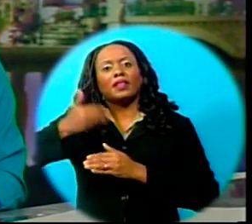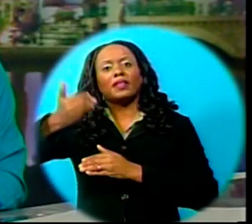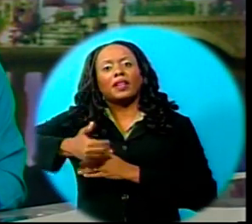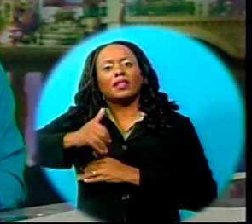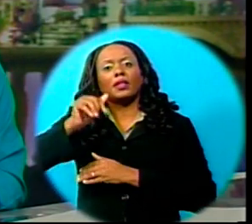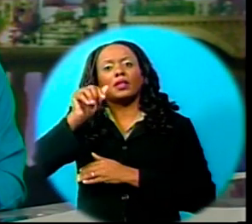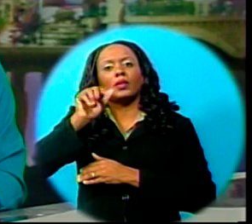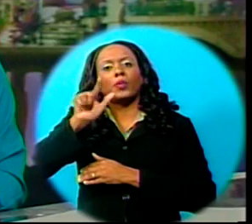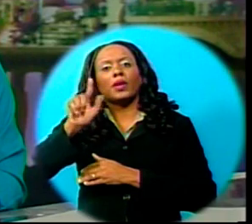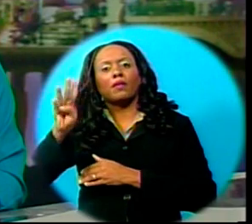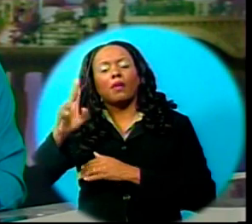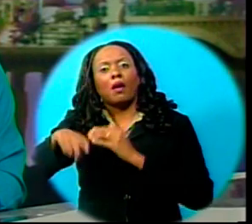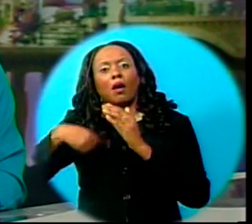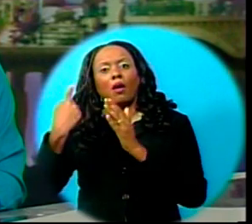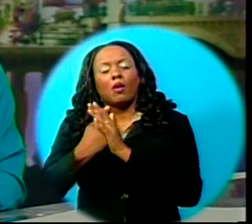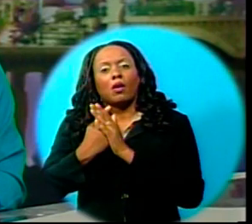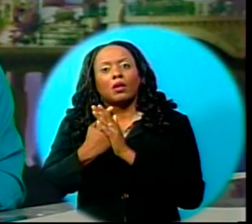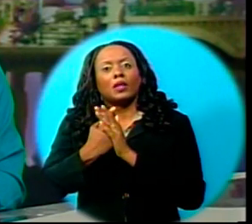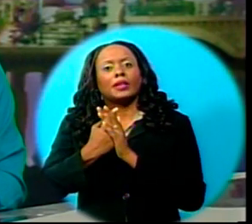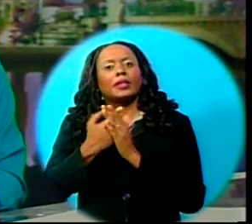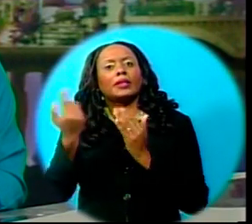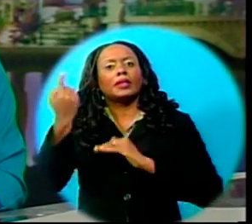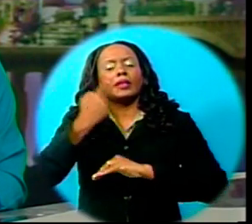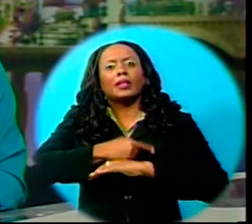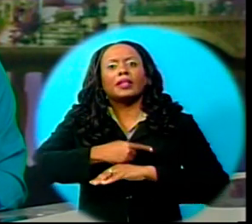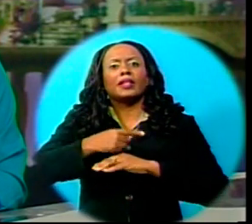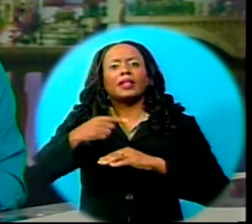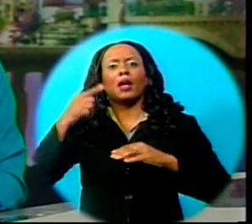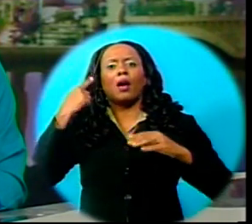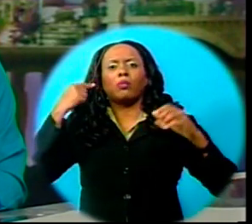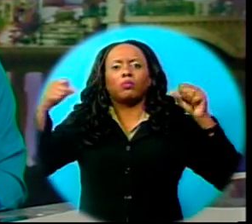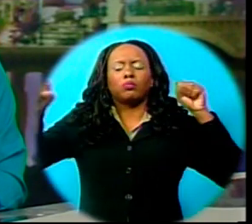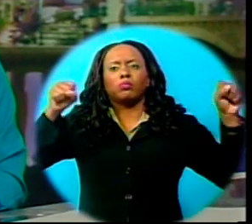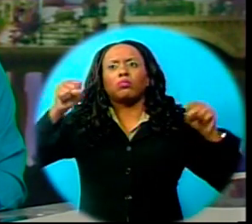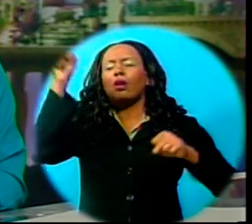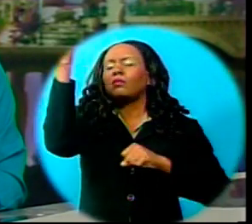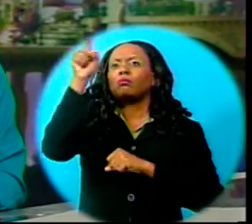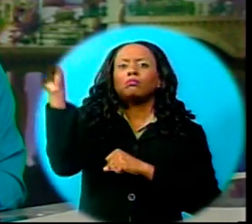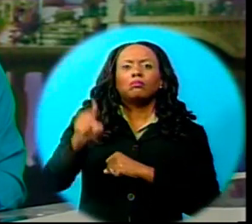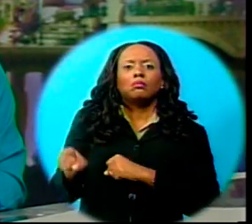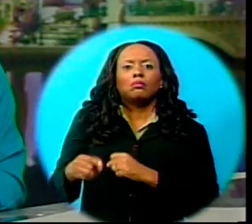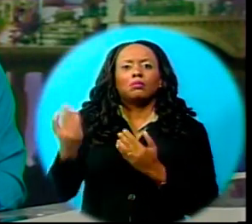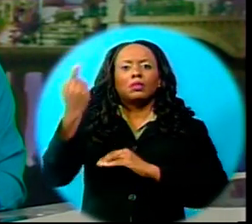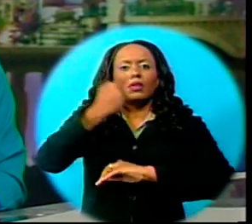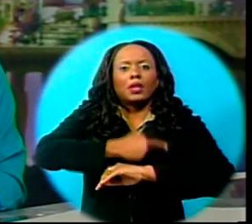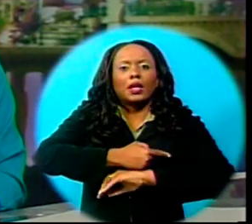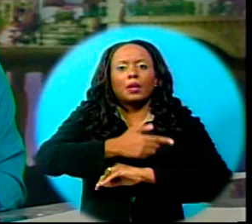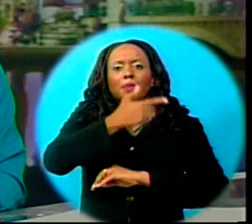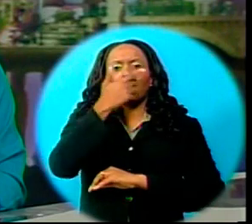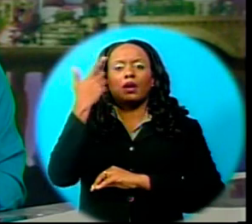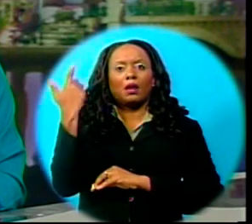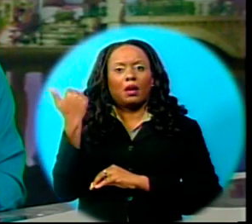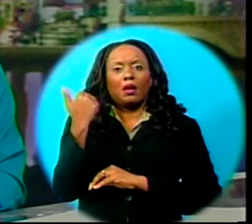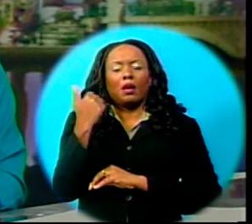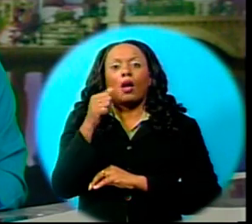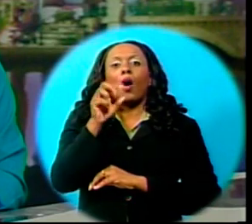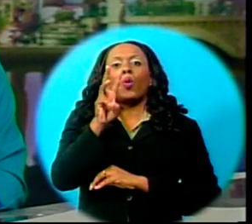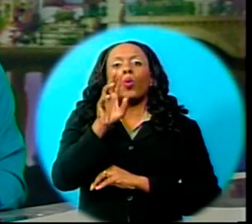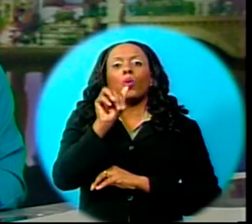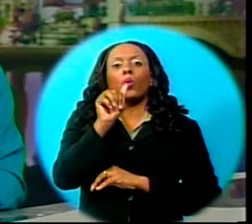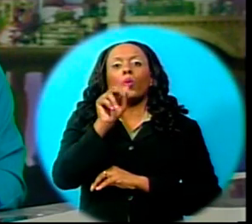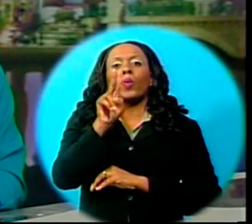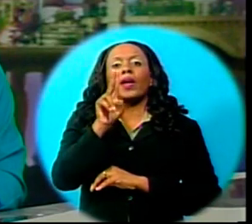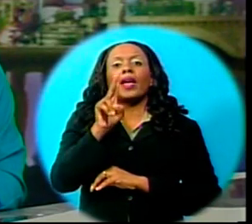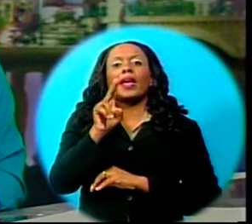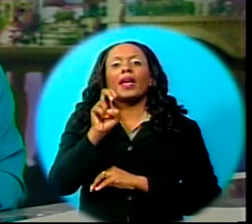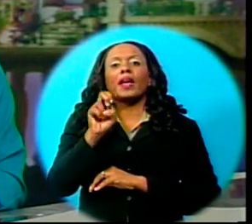heavy showers accompanied by lightning and thunder during the course of the day as a tropical wave approached the island chain. This